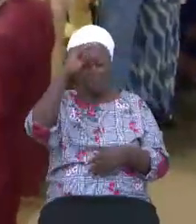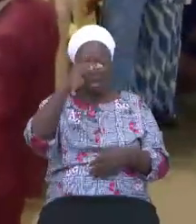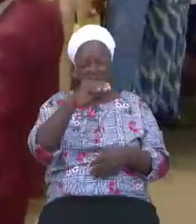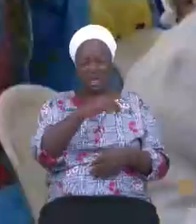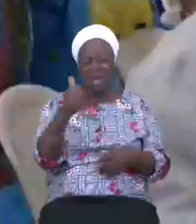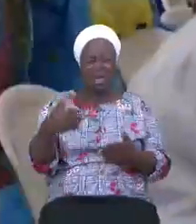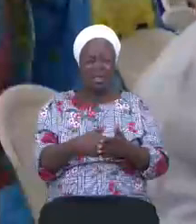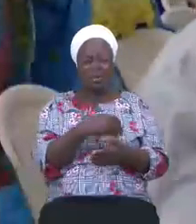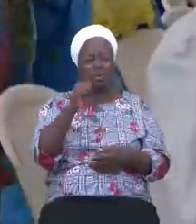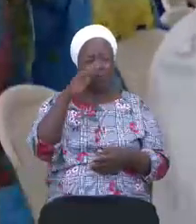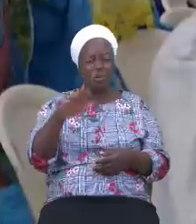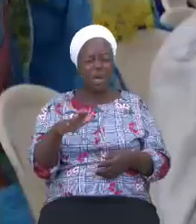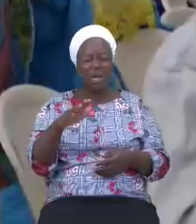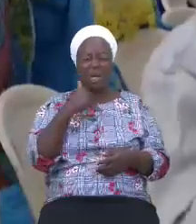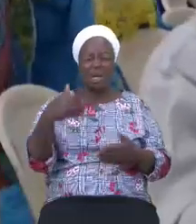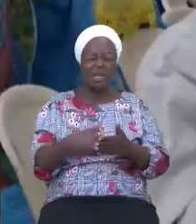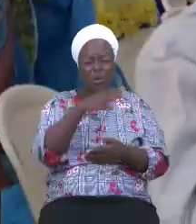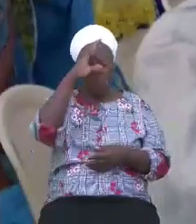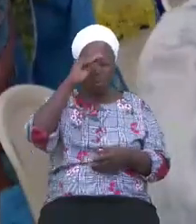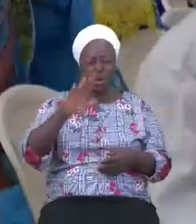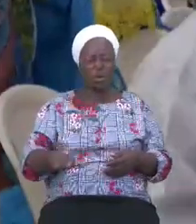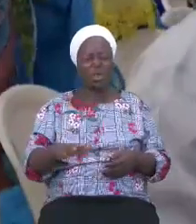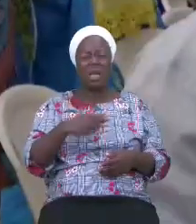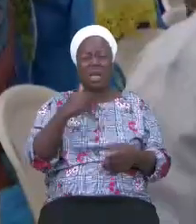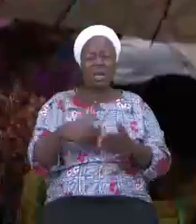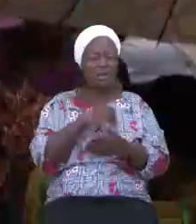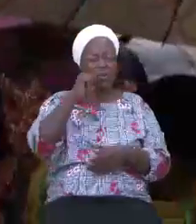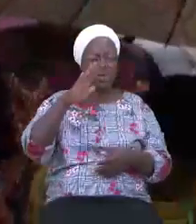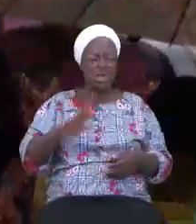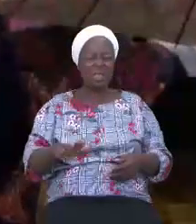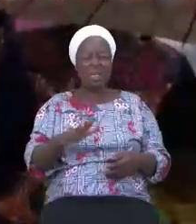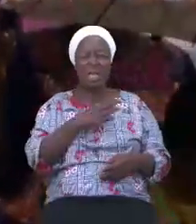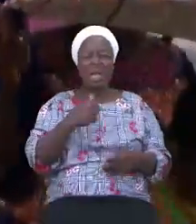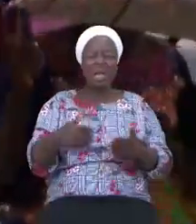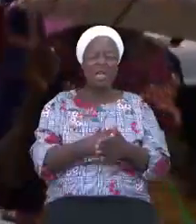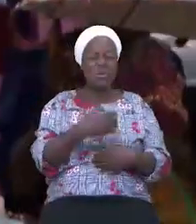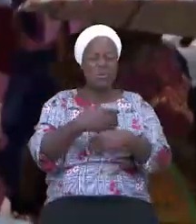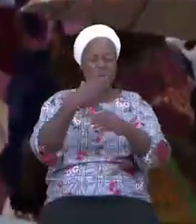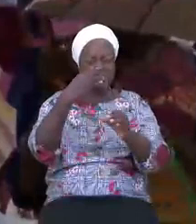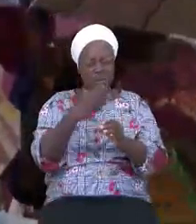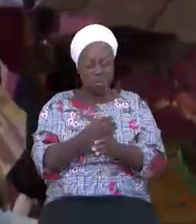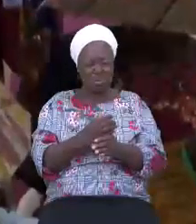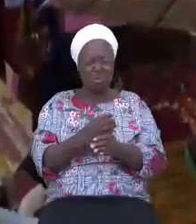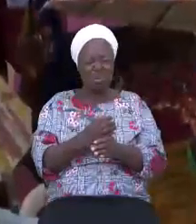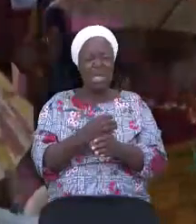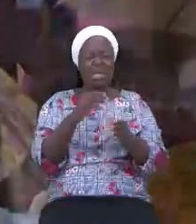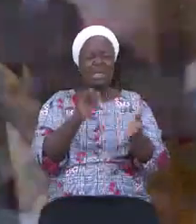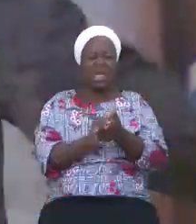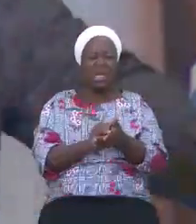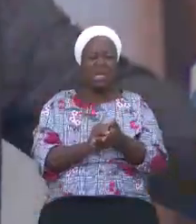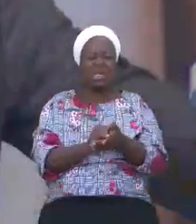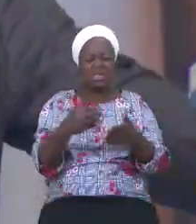new woman, a new boy, a new girl, a new creature. That